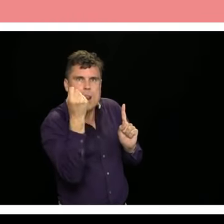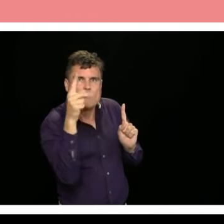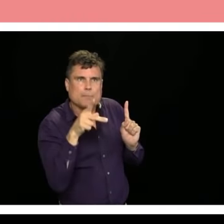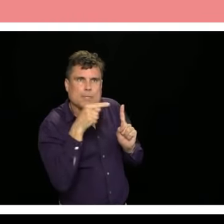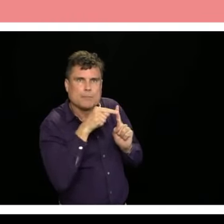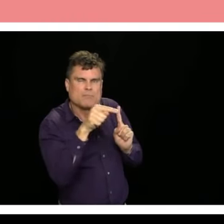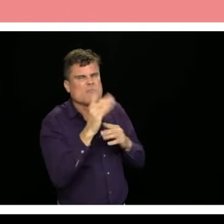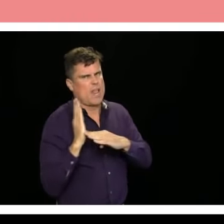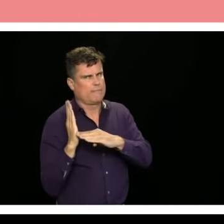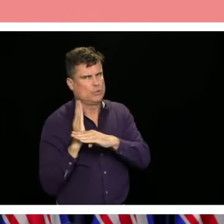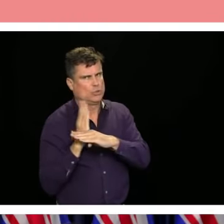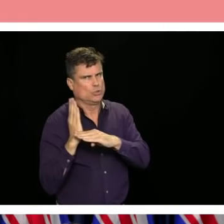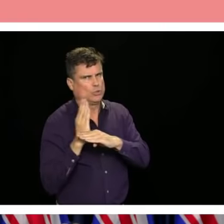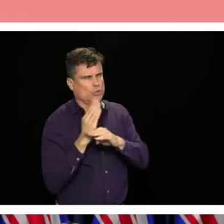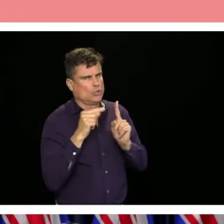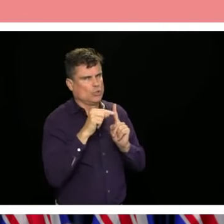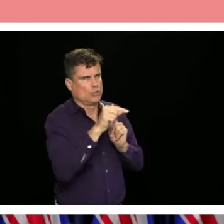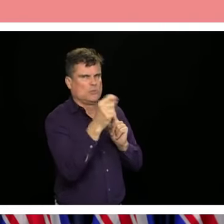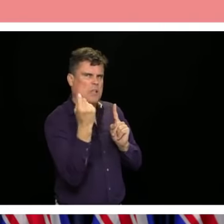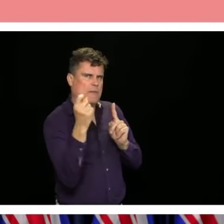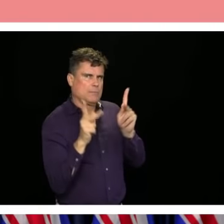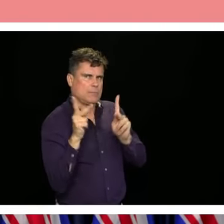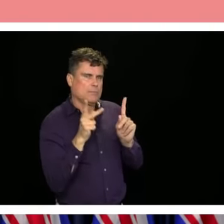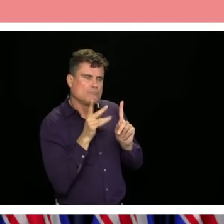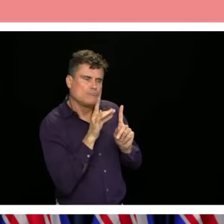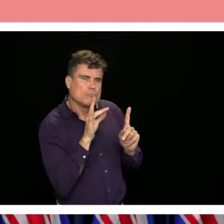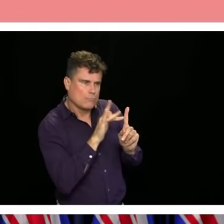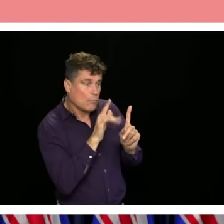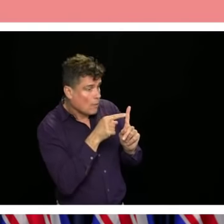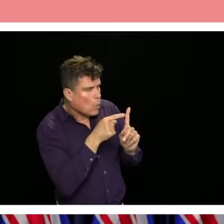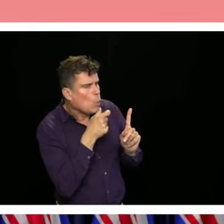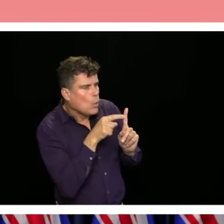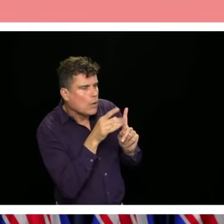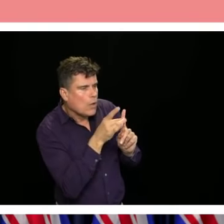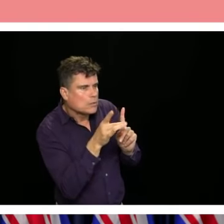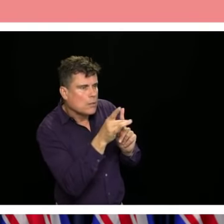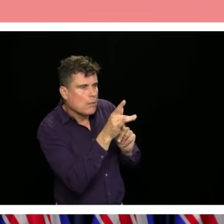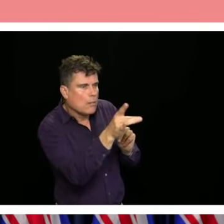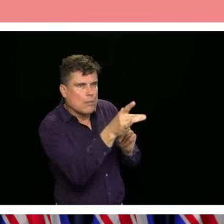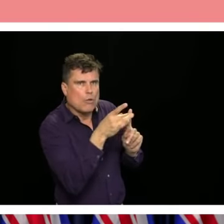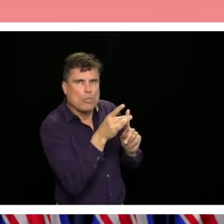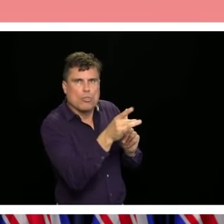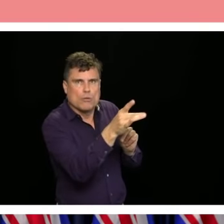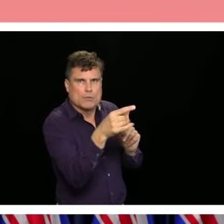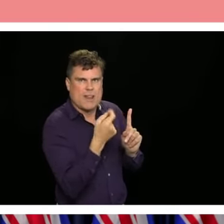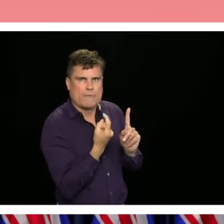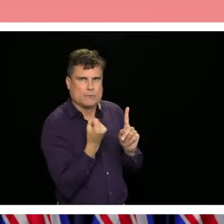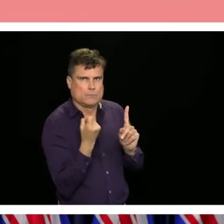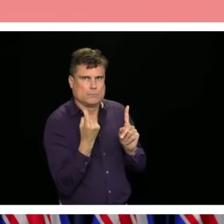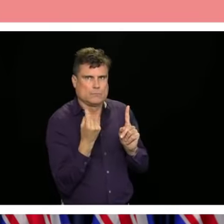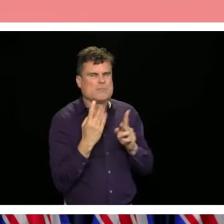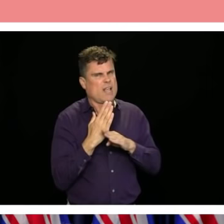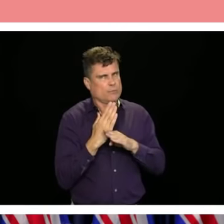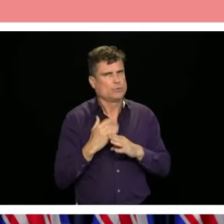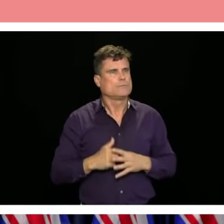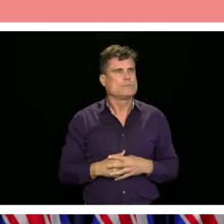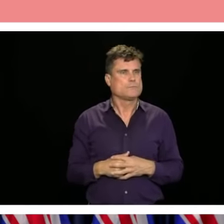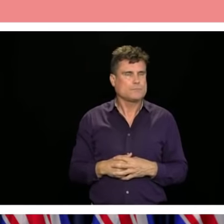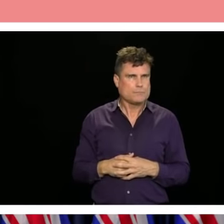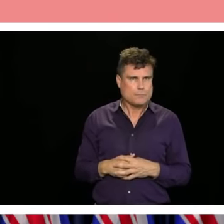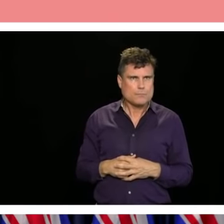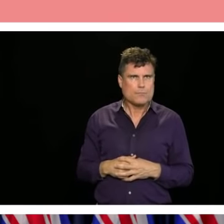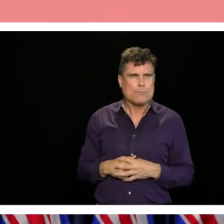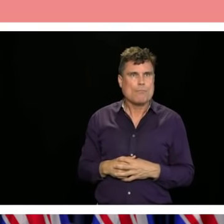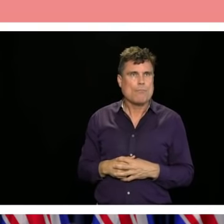1,000 history and contacting the contacts. So when I say on average they had